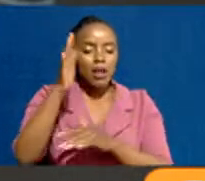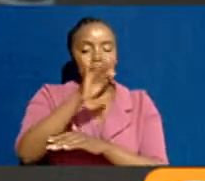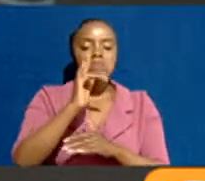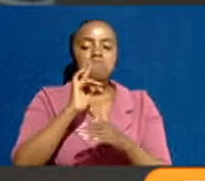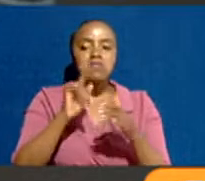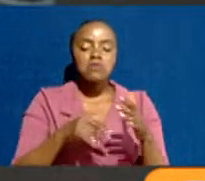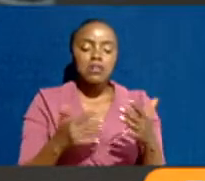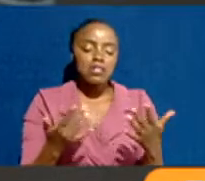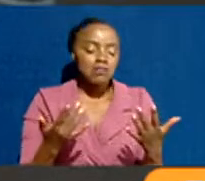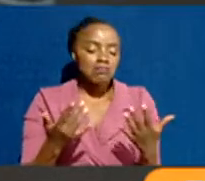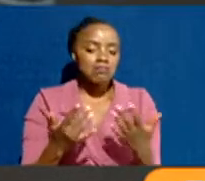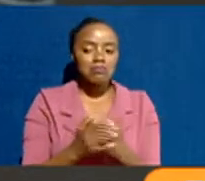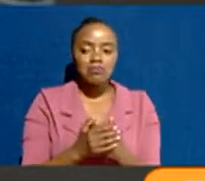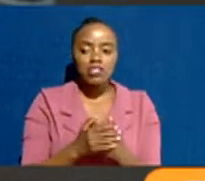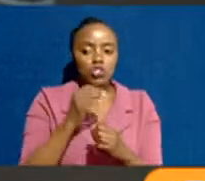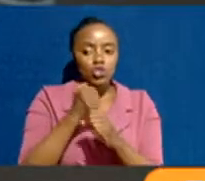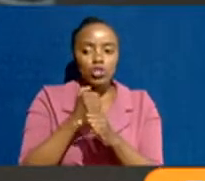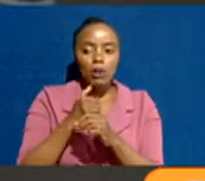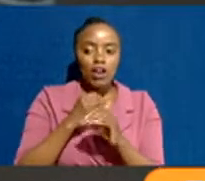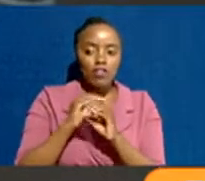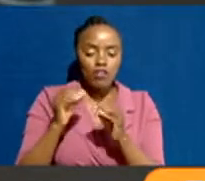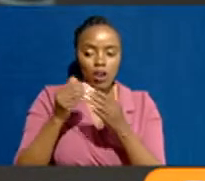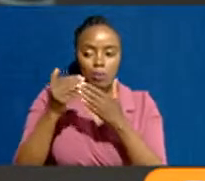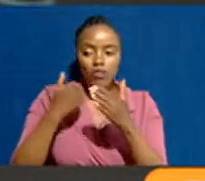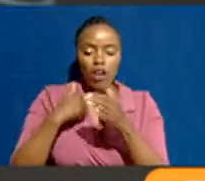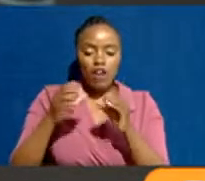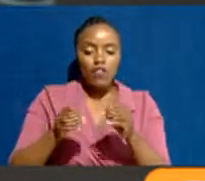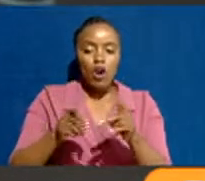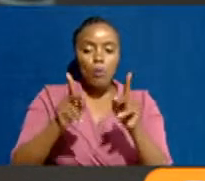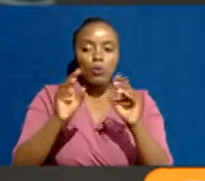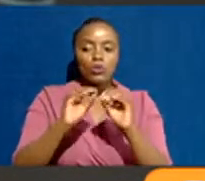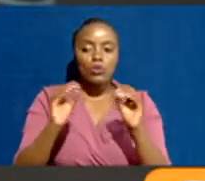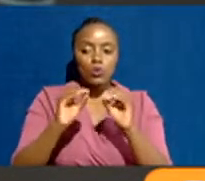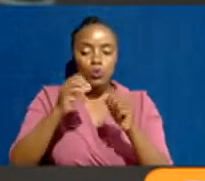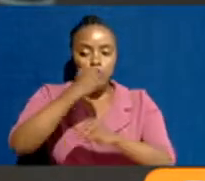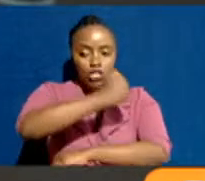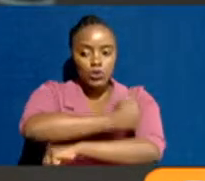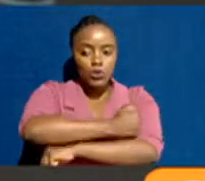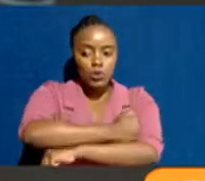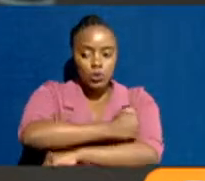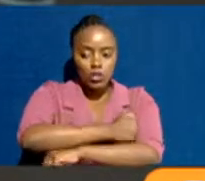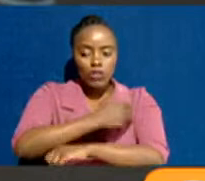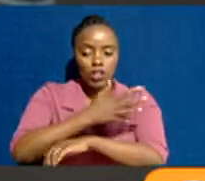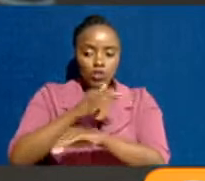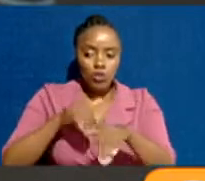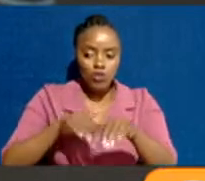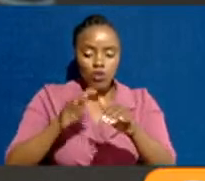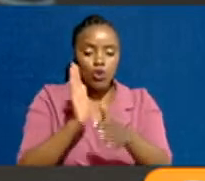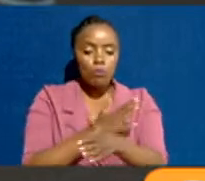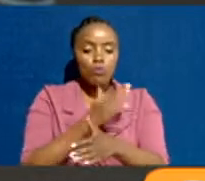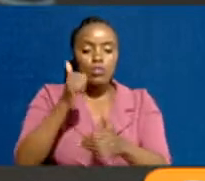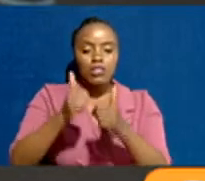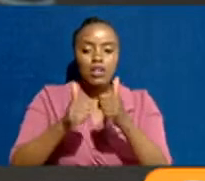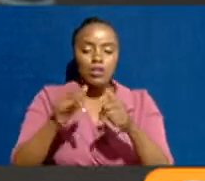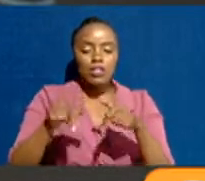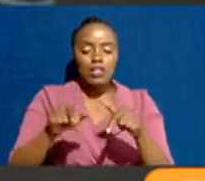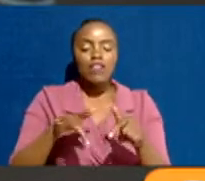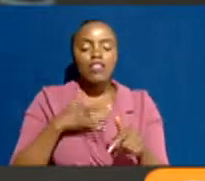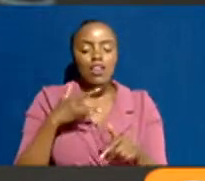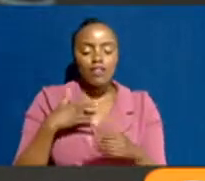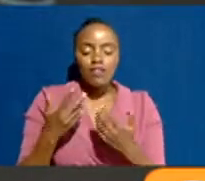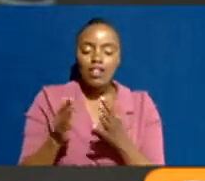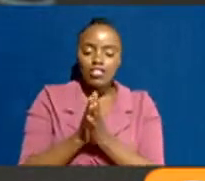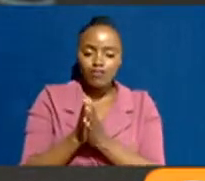sing. Just because they did not have an opportunity in school to pursue music, which they were talented